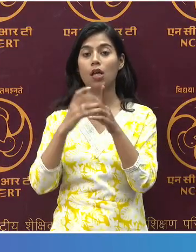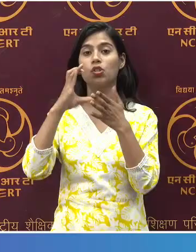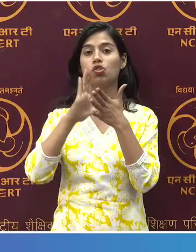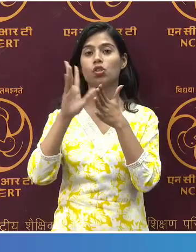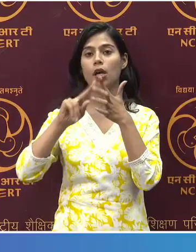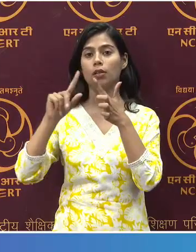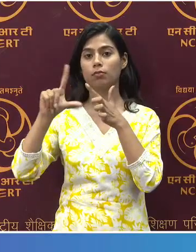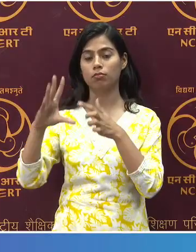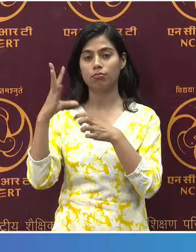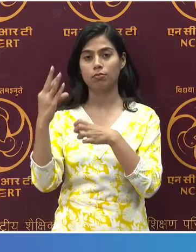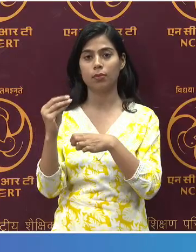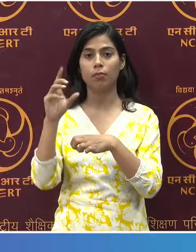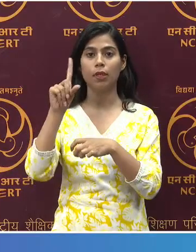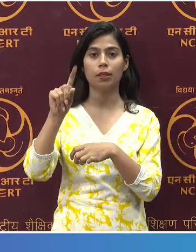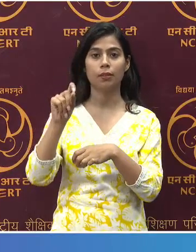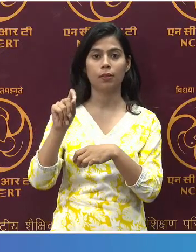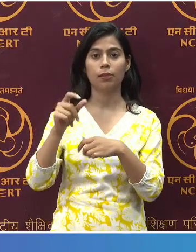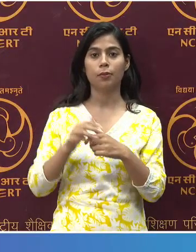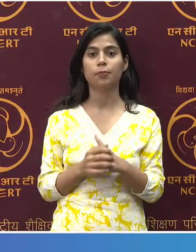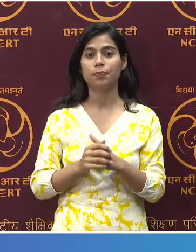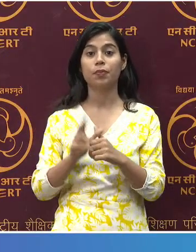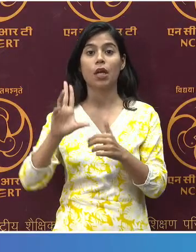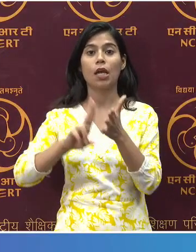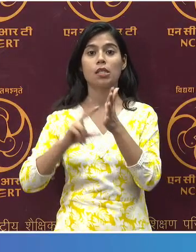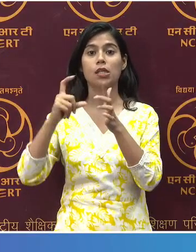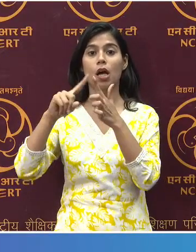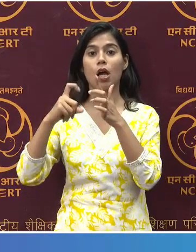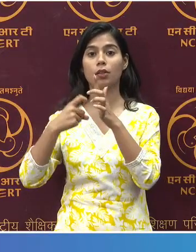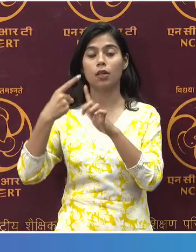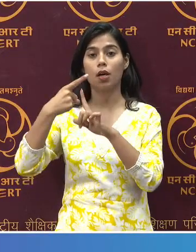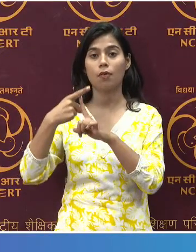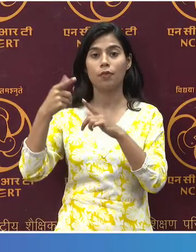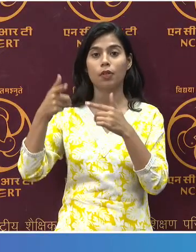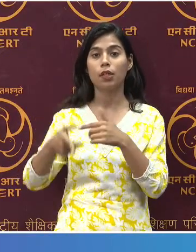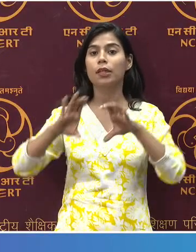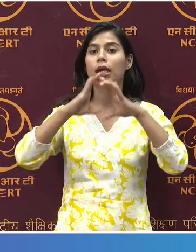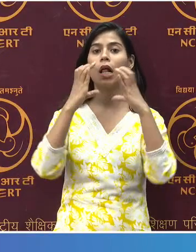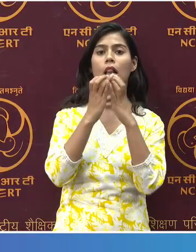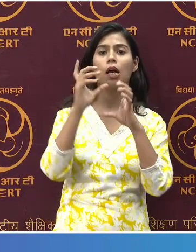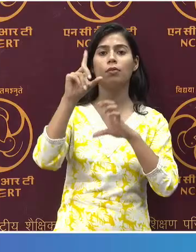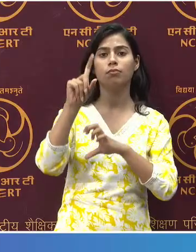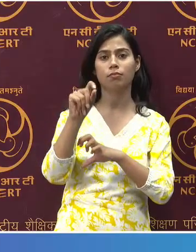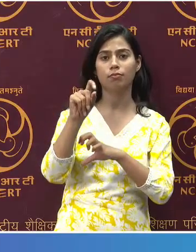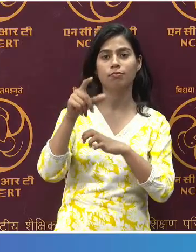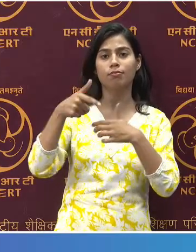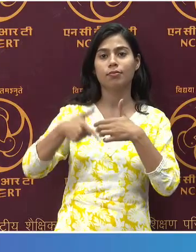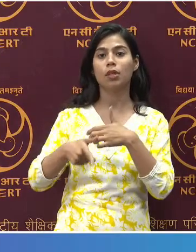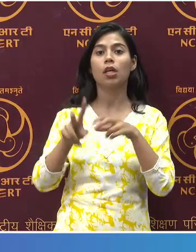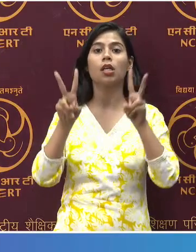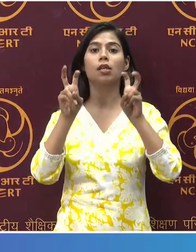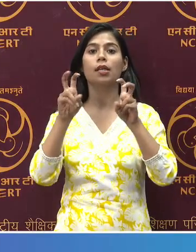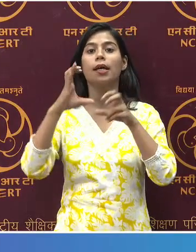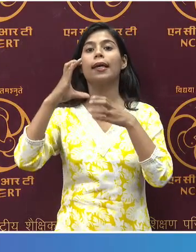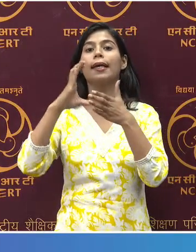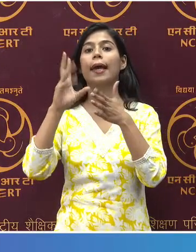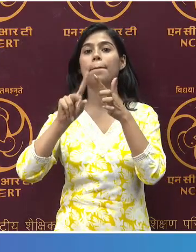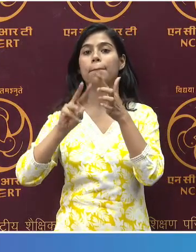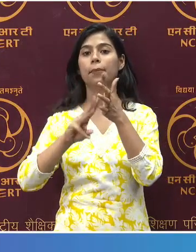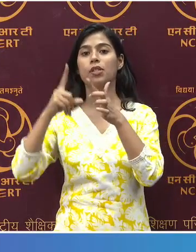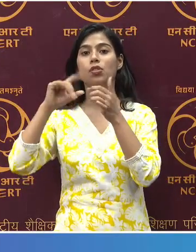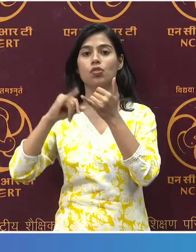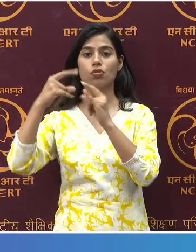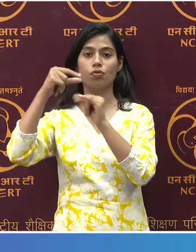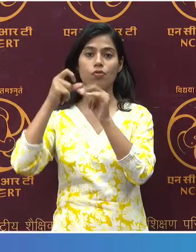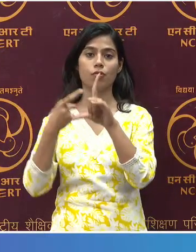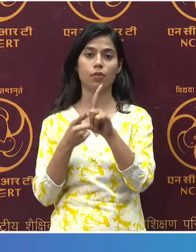YouTube handle NCERT Official. This session is meant for the students of class 10 and the subject that we have taken up is chemistry. We're going to